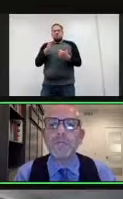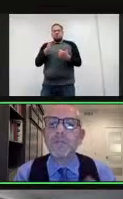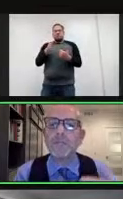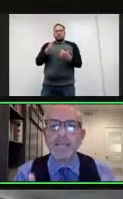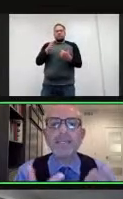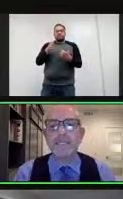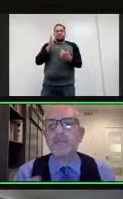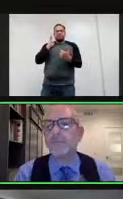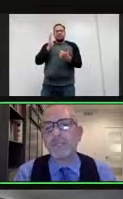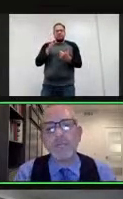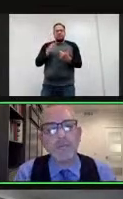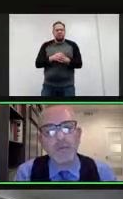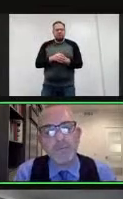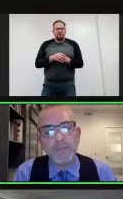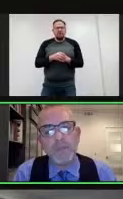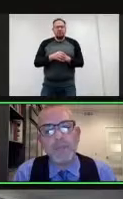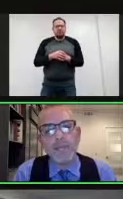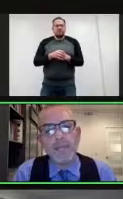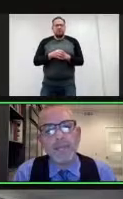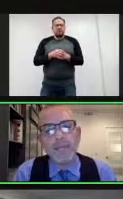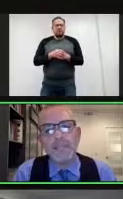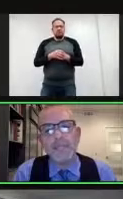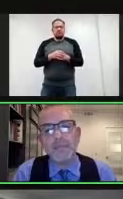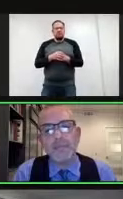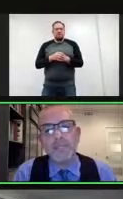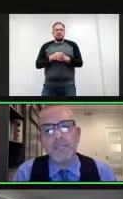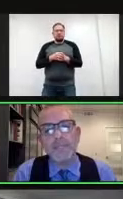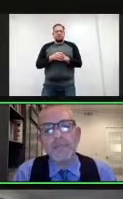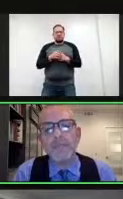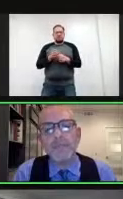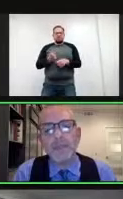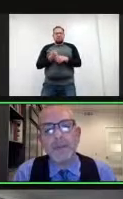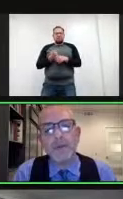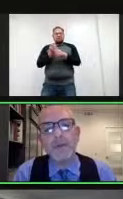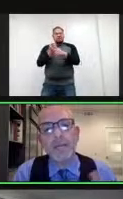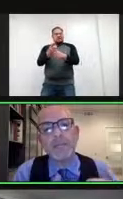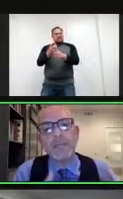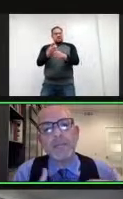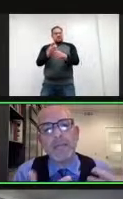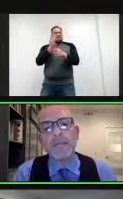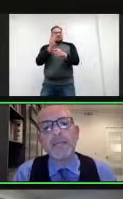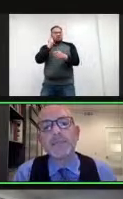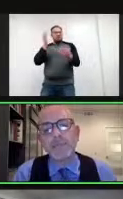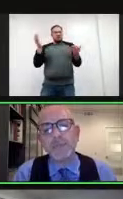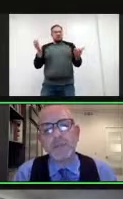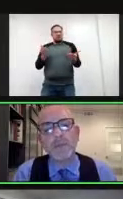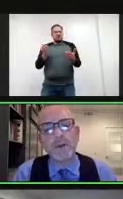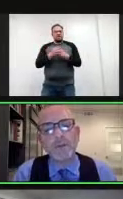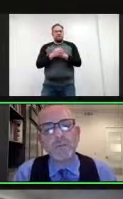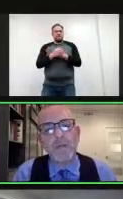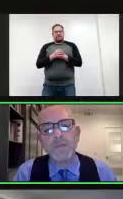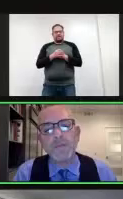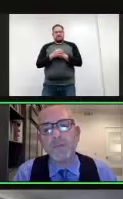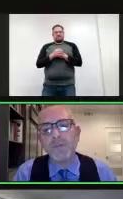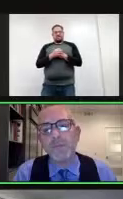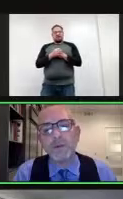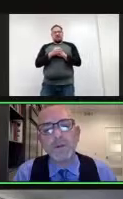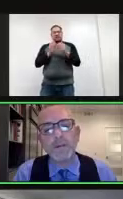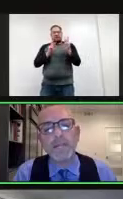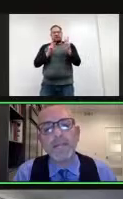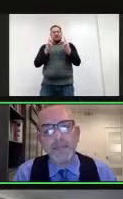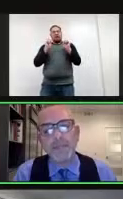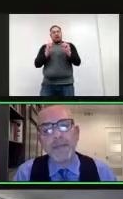will likely still be present next year, but it's something to be thinking about and that candidates can be thinking about as well if they want to put